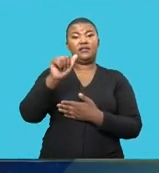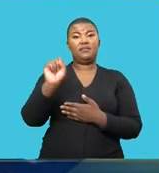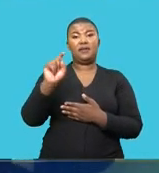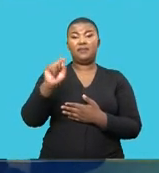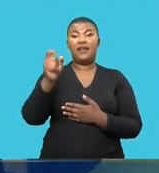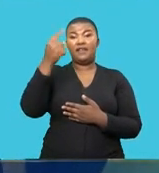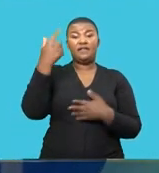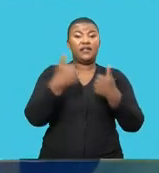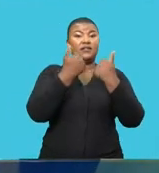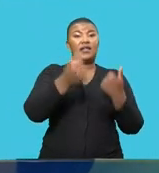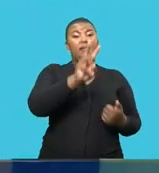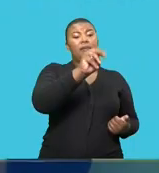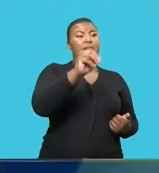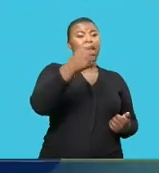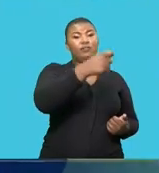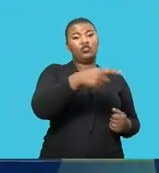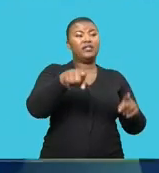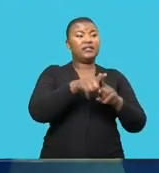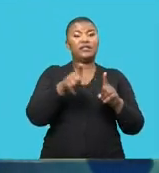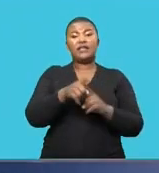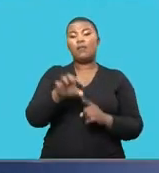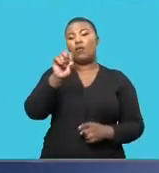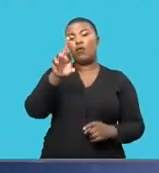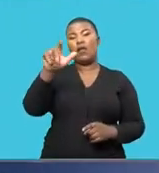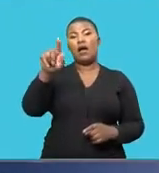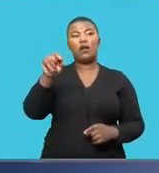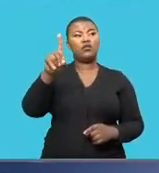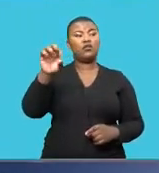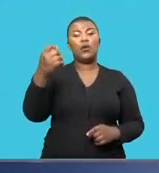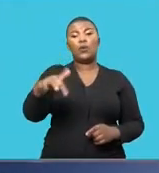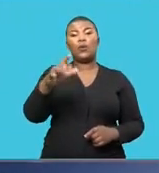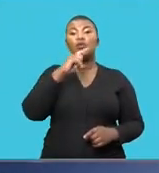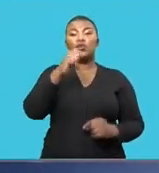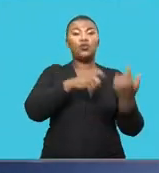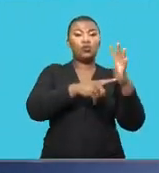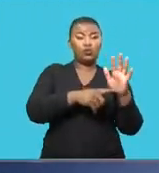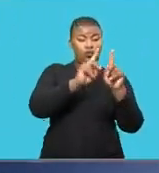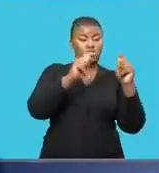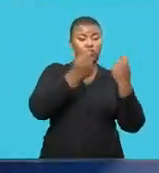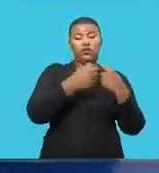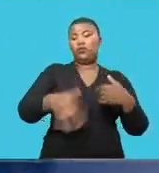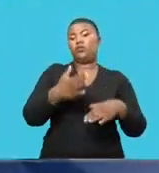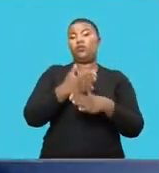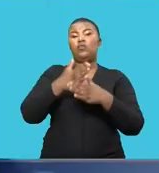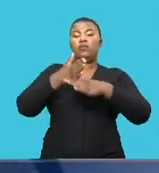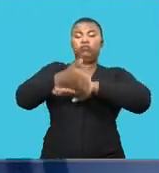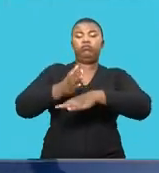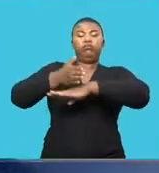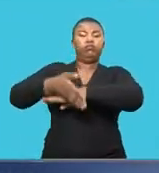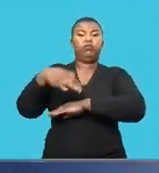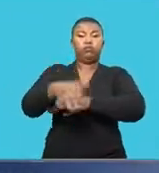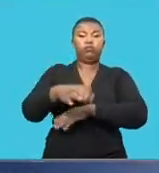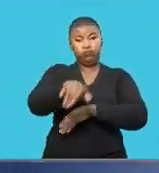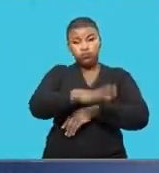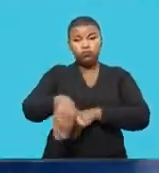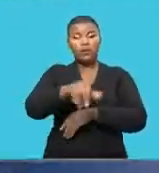between the MMG Ladies and Orlando Real Stars was an example of the team's completely dominance and excellence on the court.